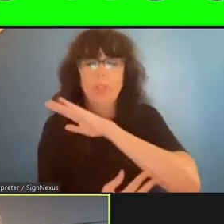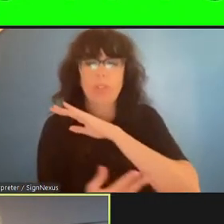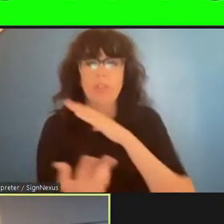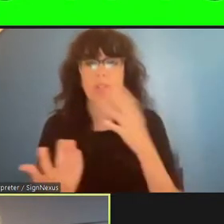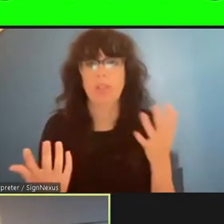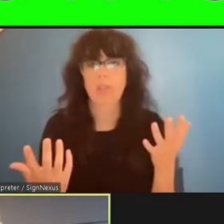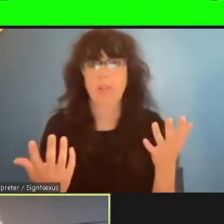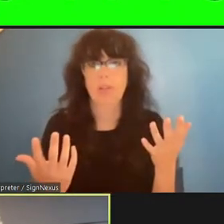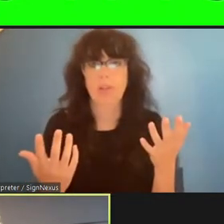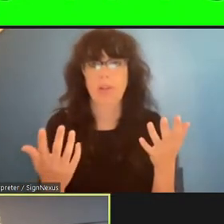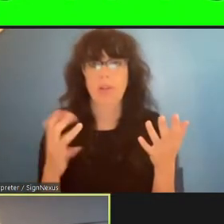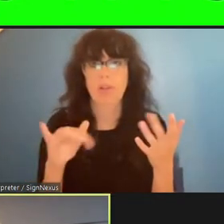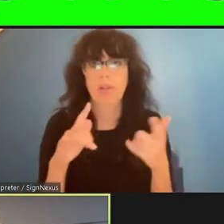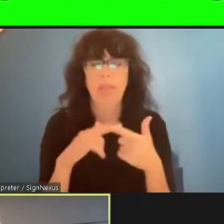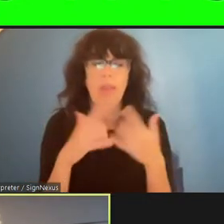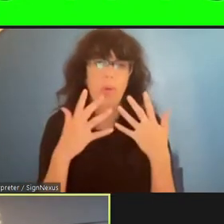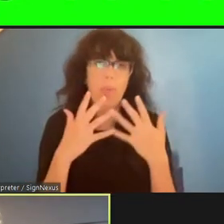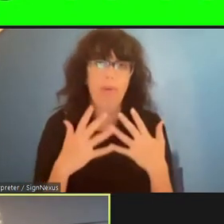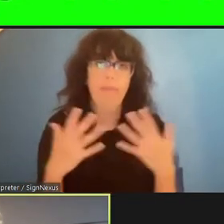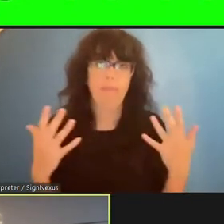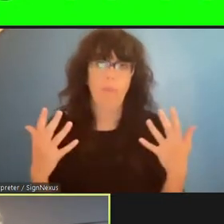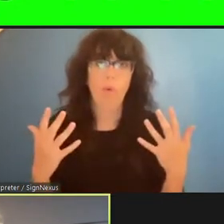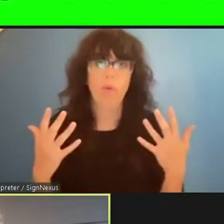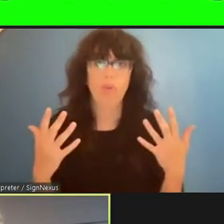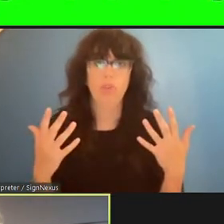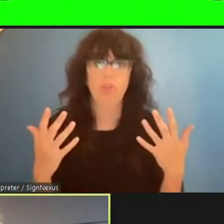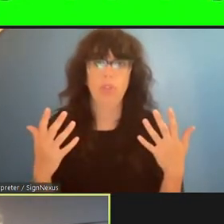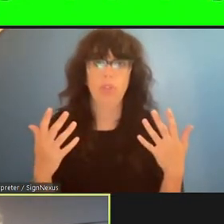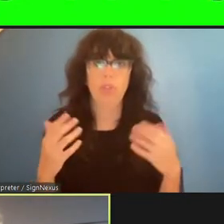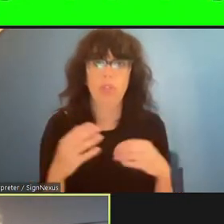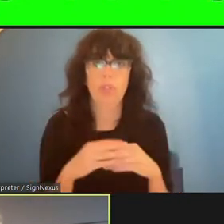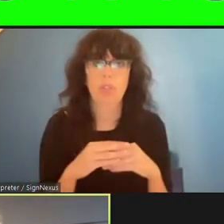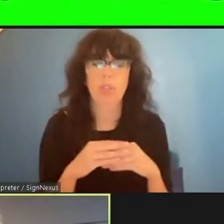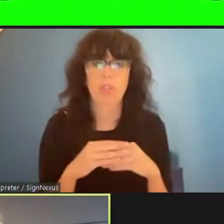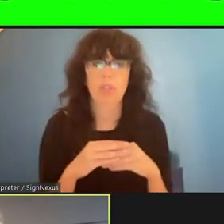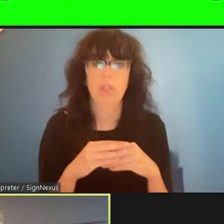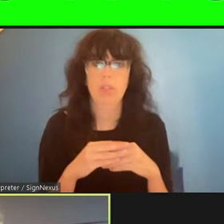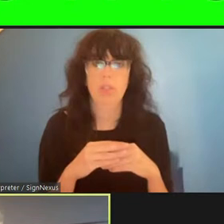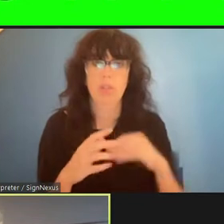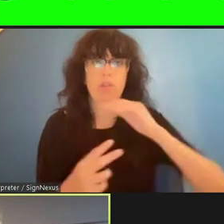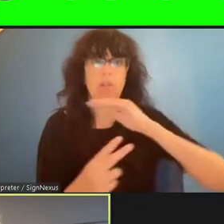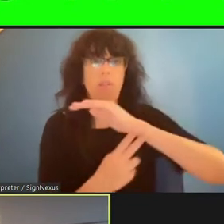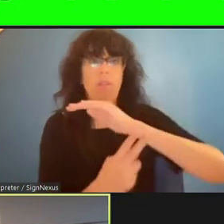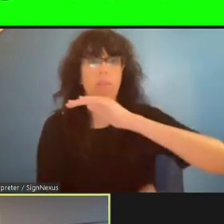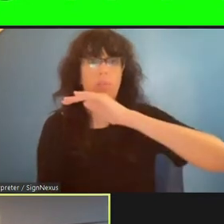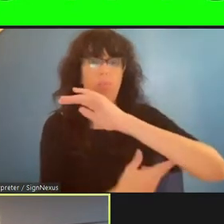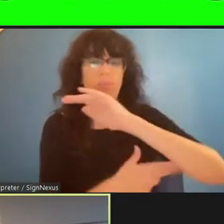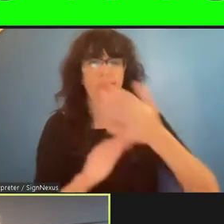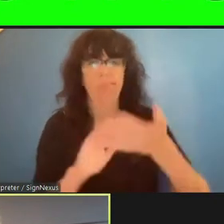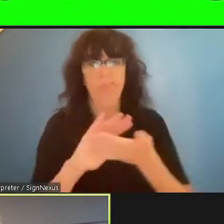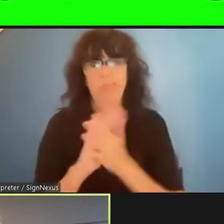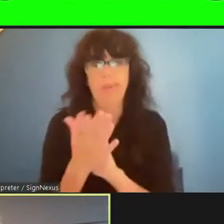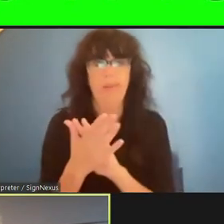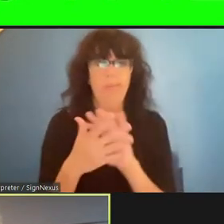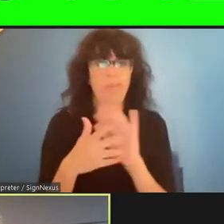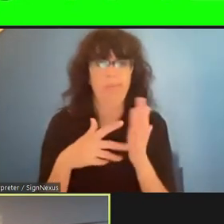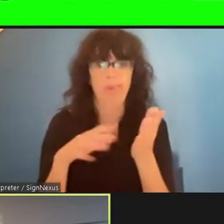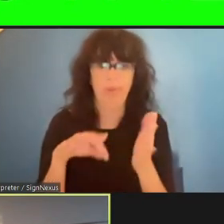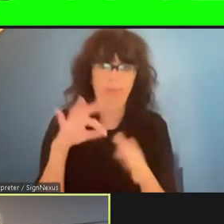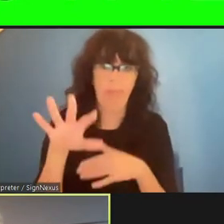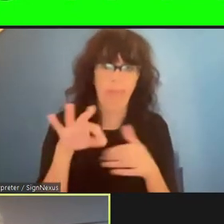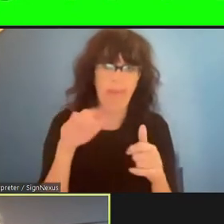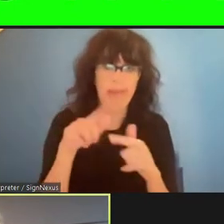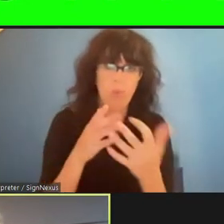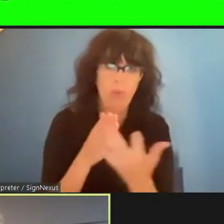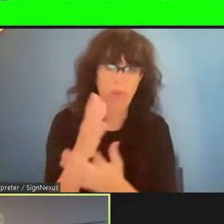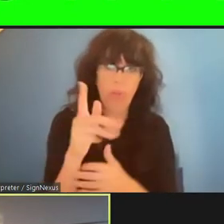which would be unfortunate sort of turning um you know bridges into pay walls which which emotionally